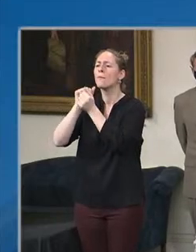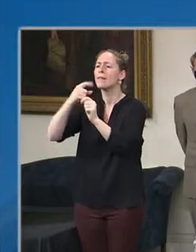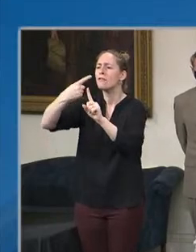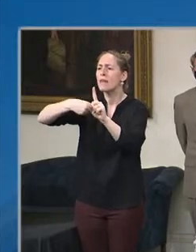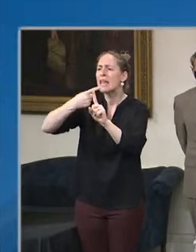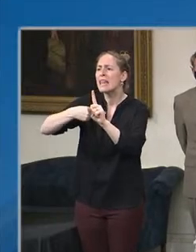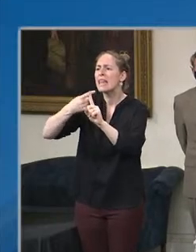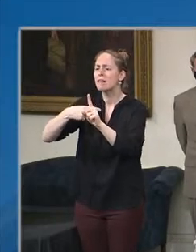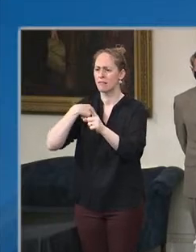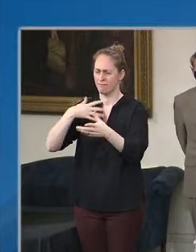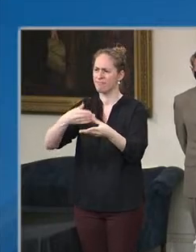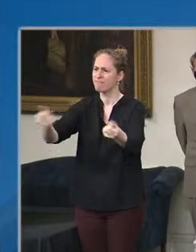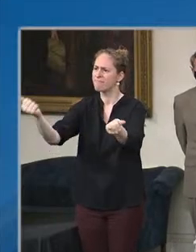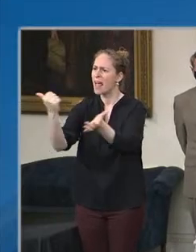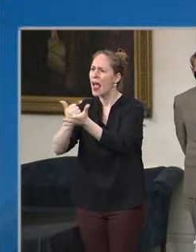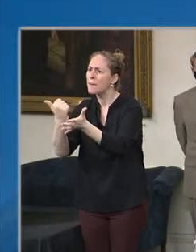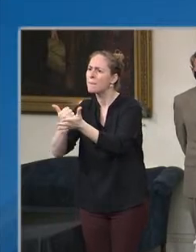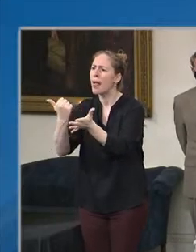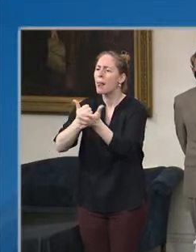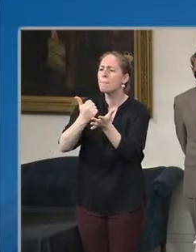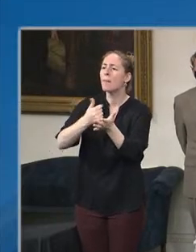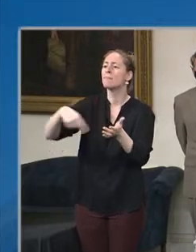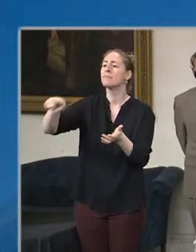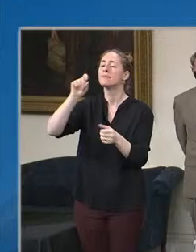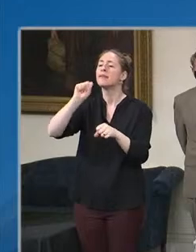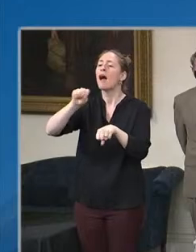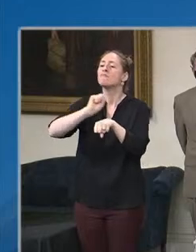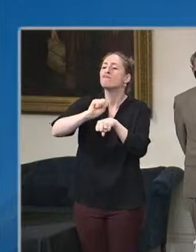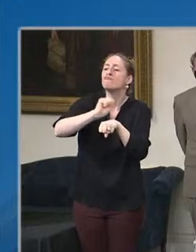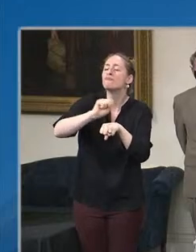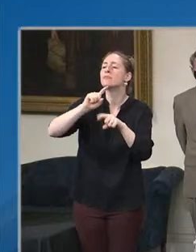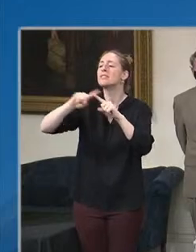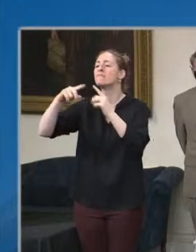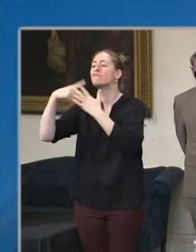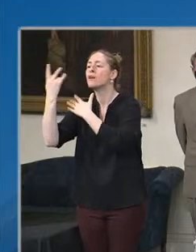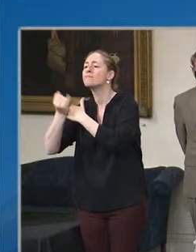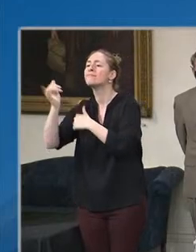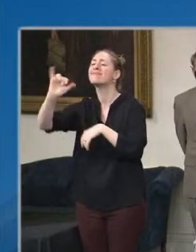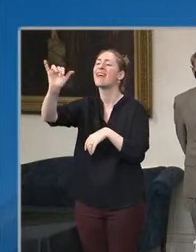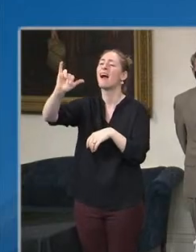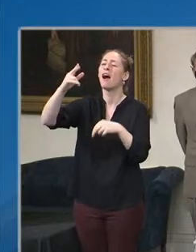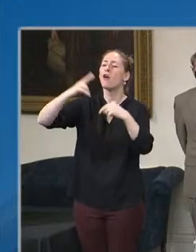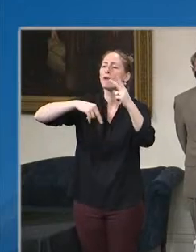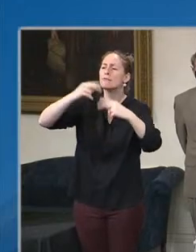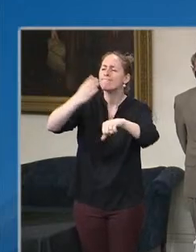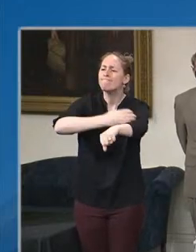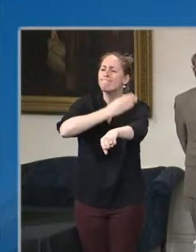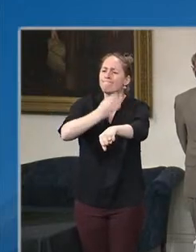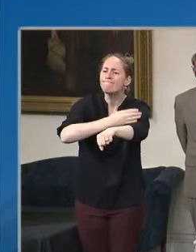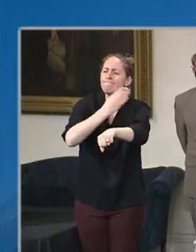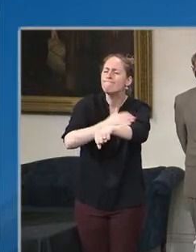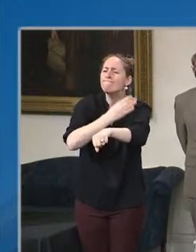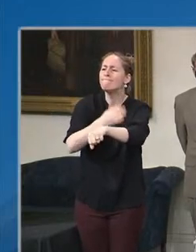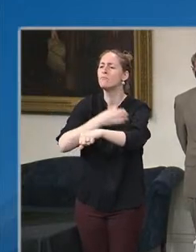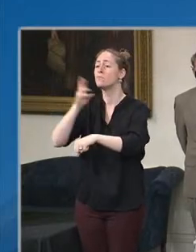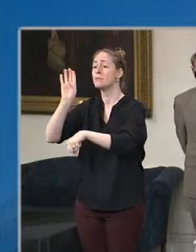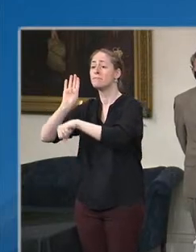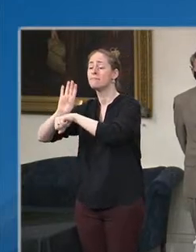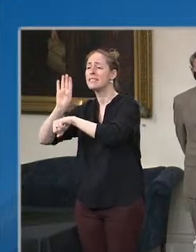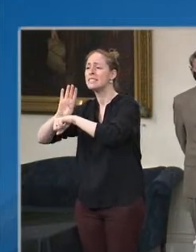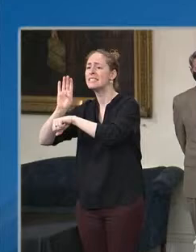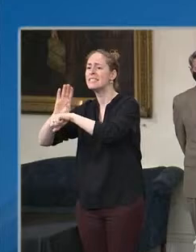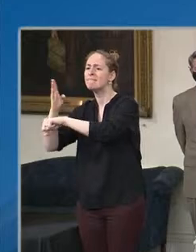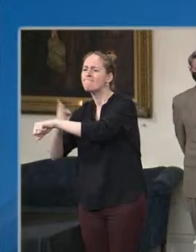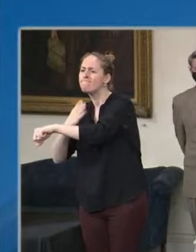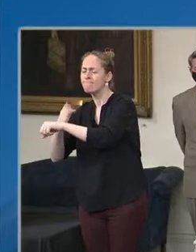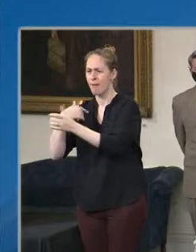more jobs for construction workers and related industries across the state. In addition to these aggressive